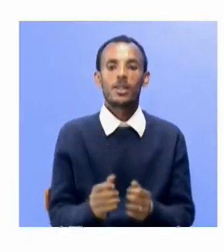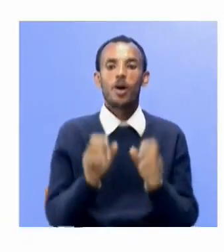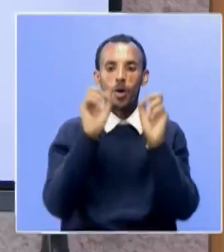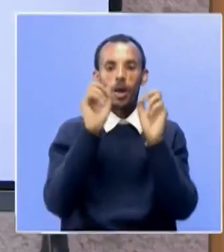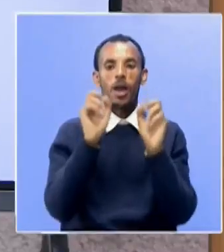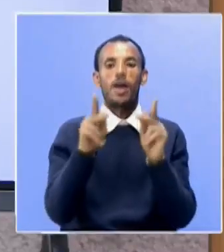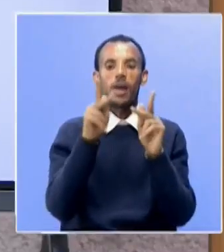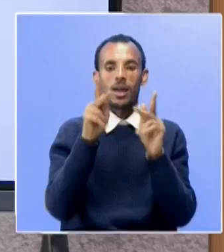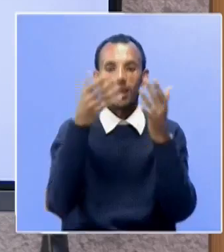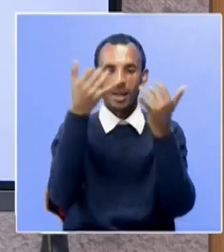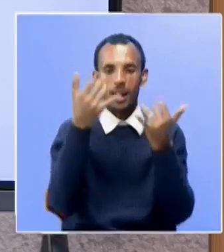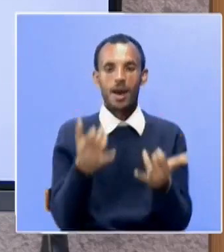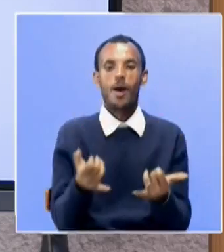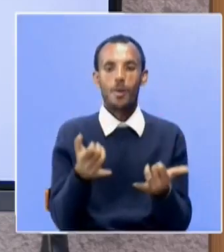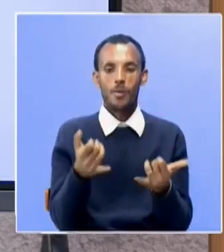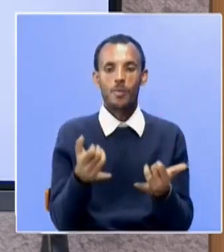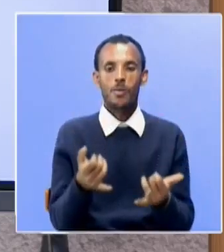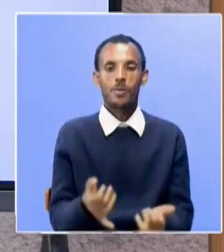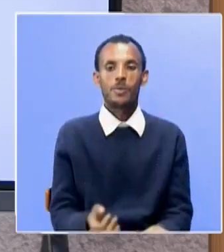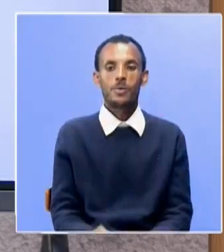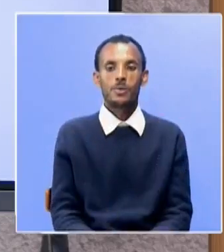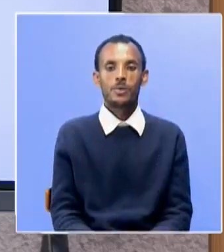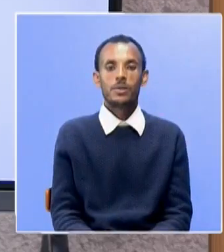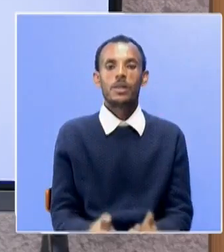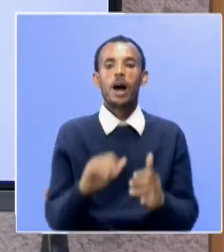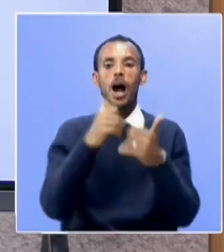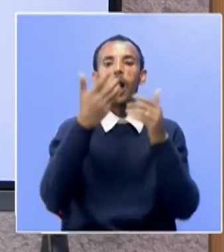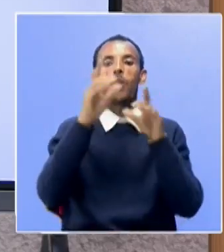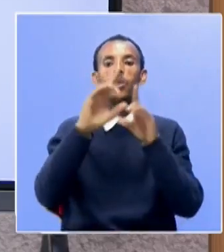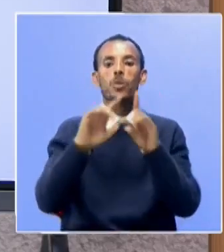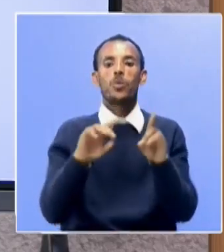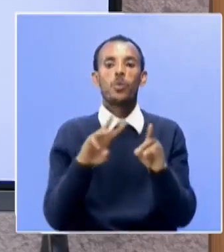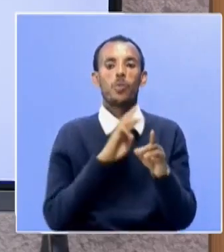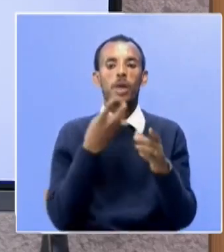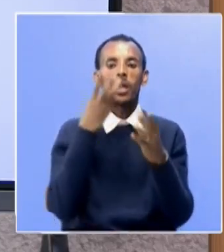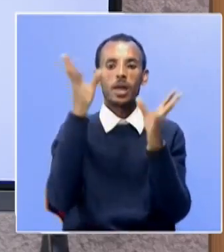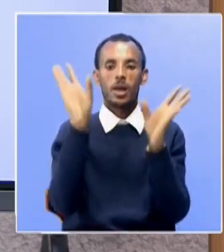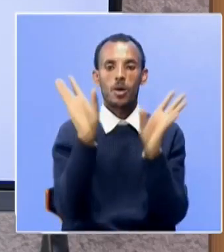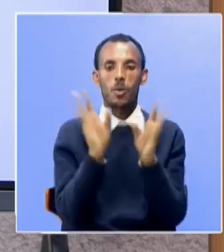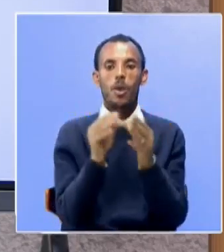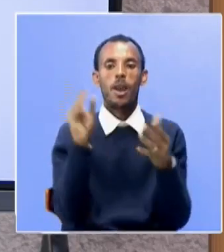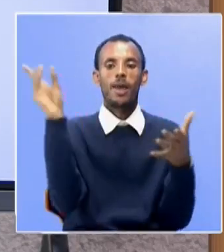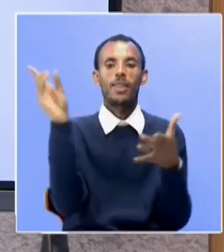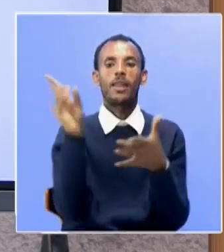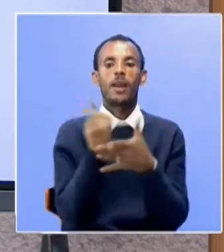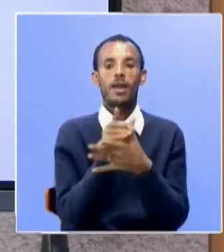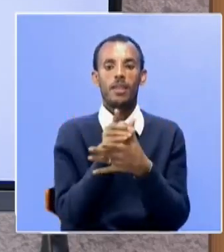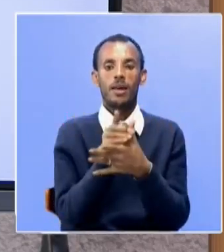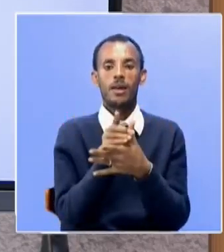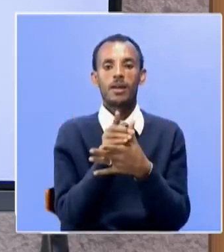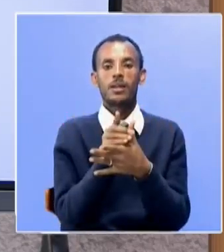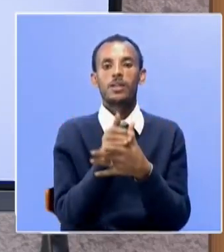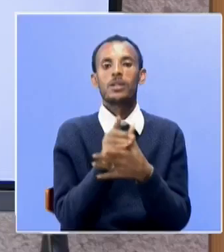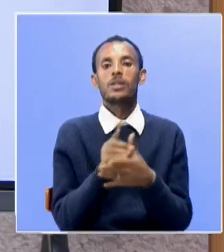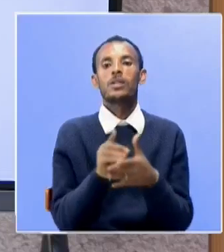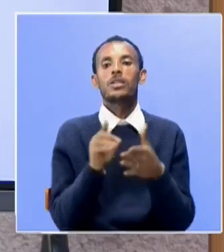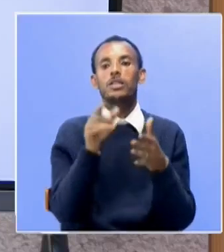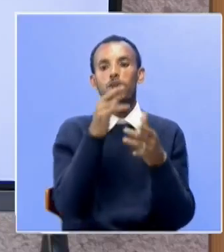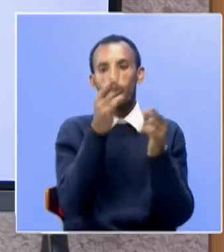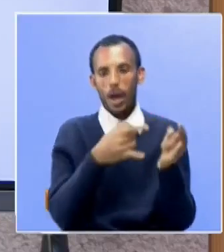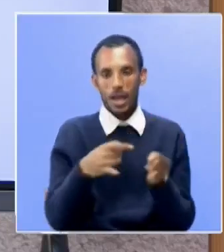Okay, now how do we collect data? What are the ways